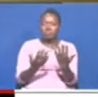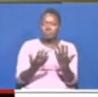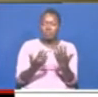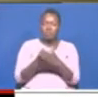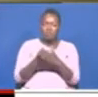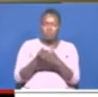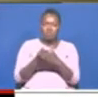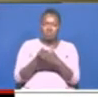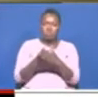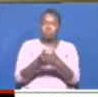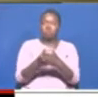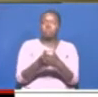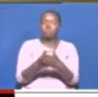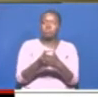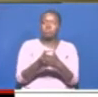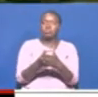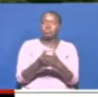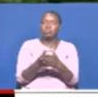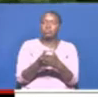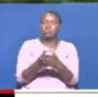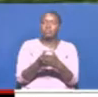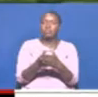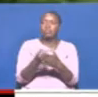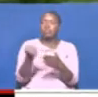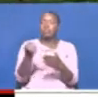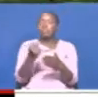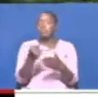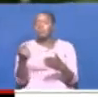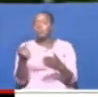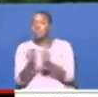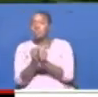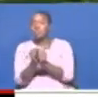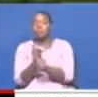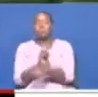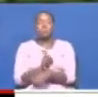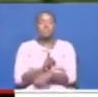Hiyo 5-10 minutes, saingine natoka. Jacqueline Masharia for Lunchtime News.